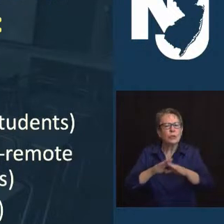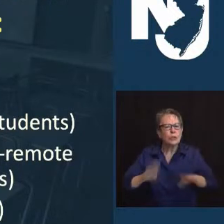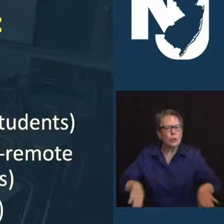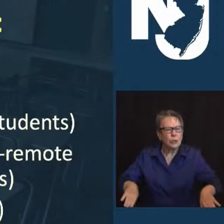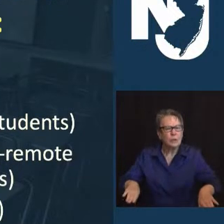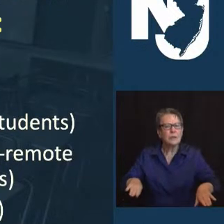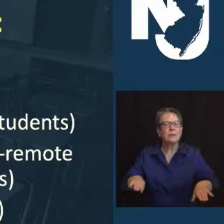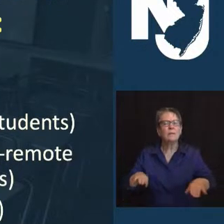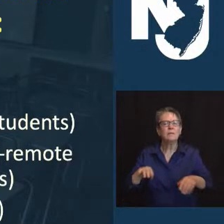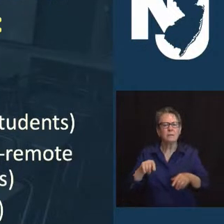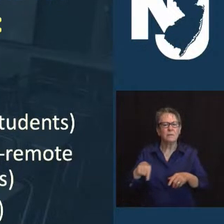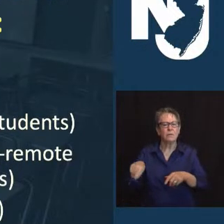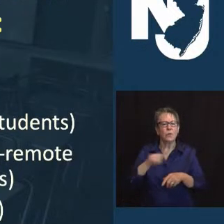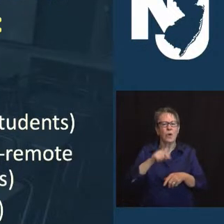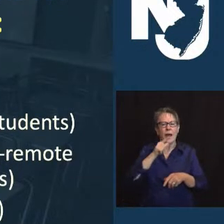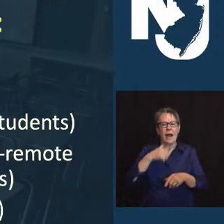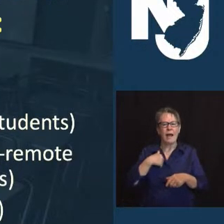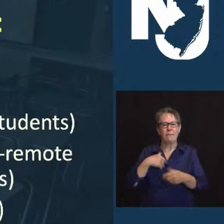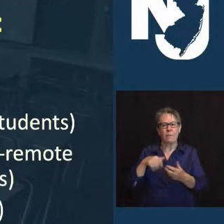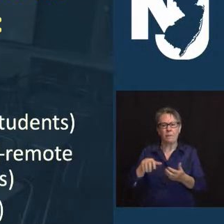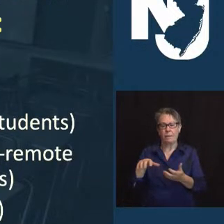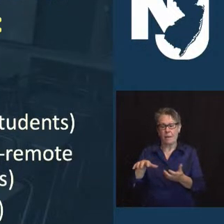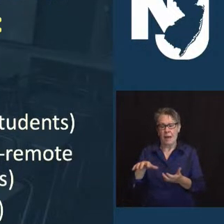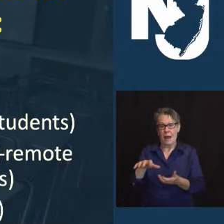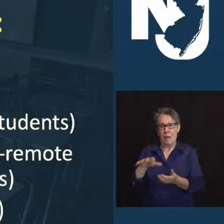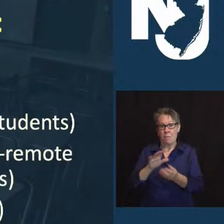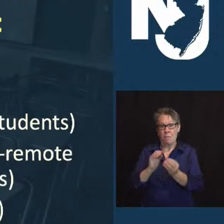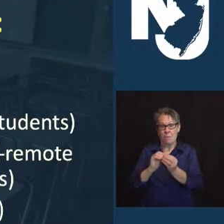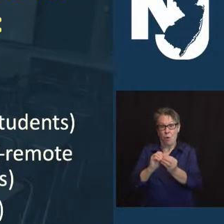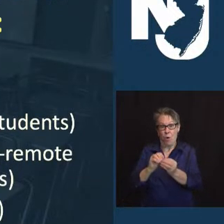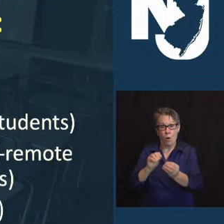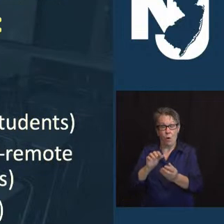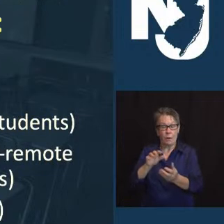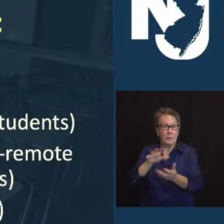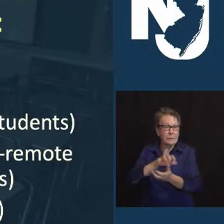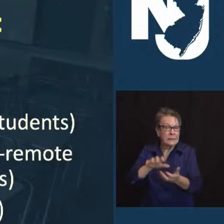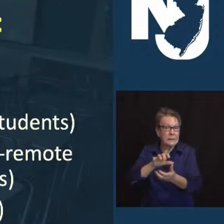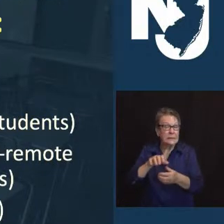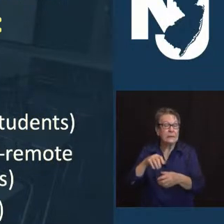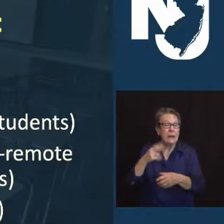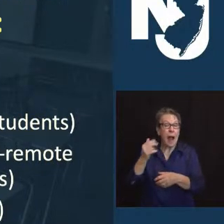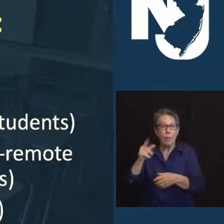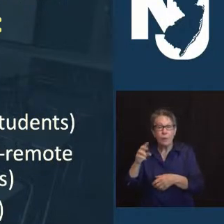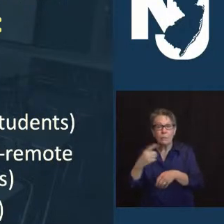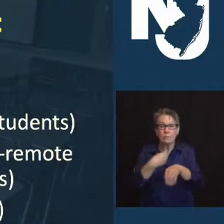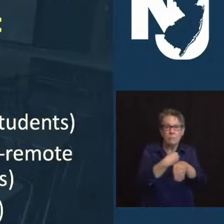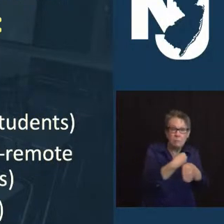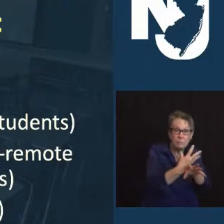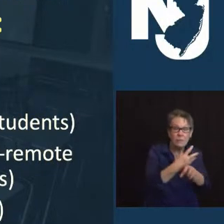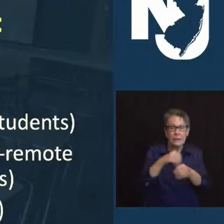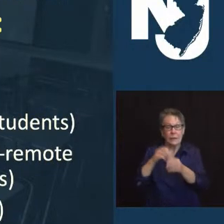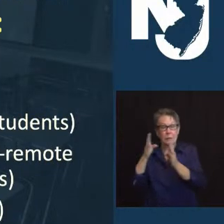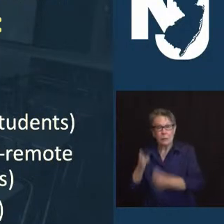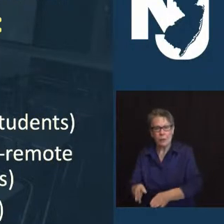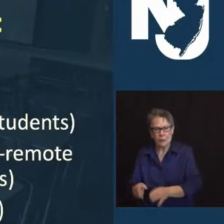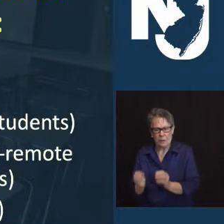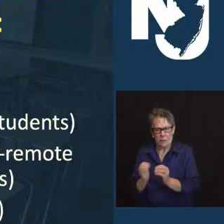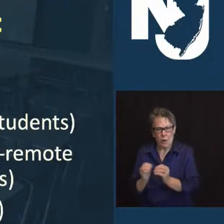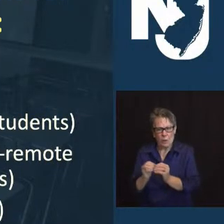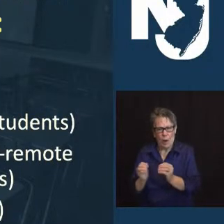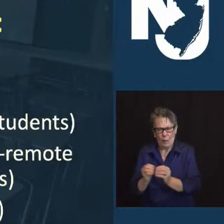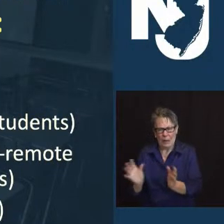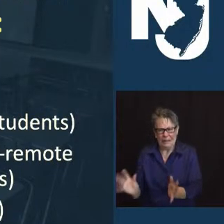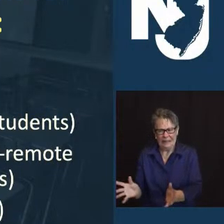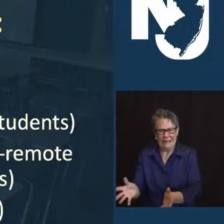on April 12th. And needless to say, that will move a lot of those numbers in a meaningful way because that's our state's largest